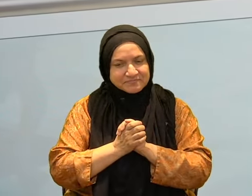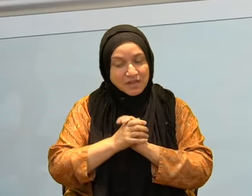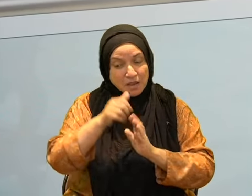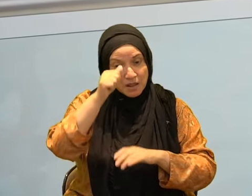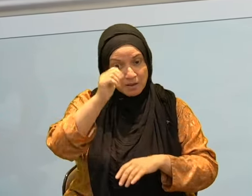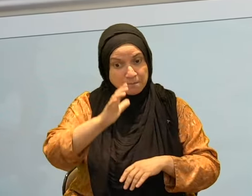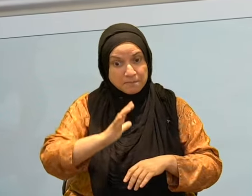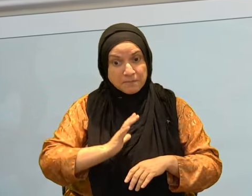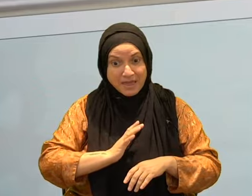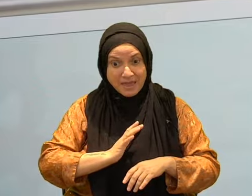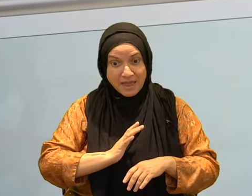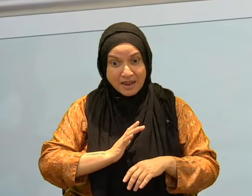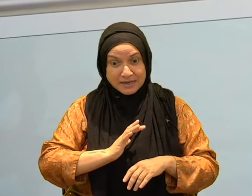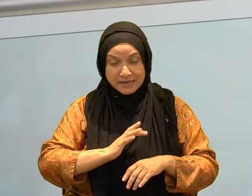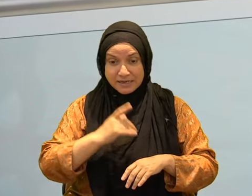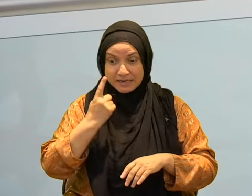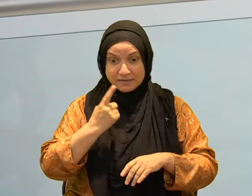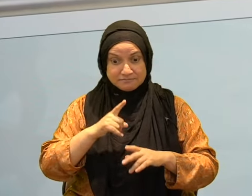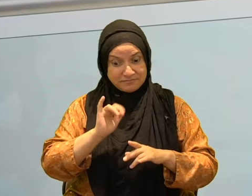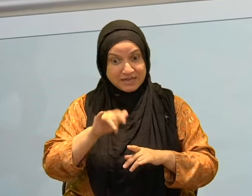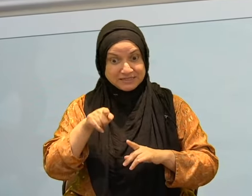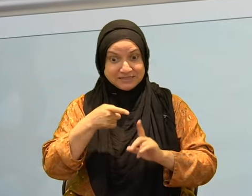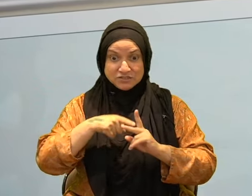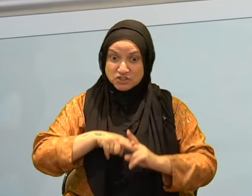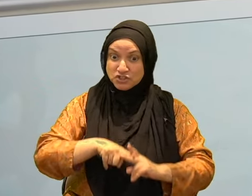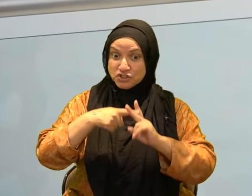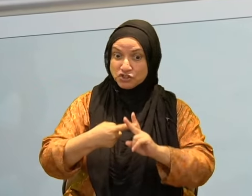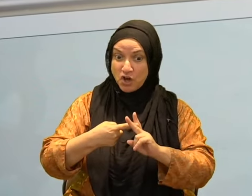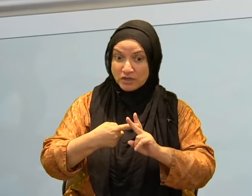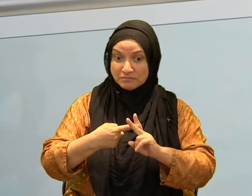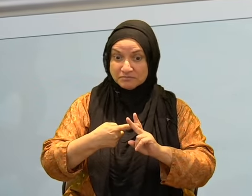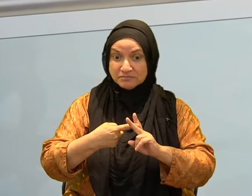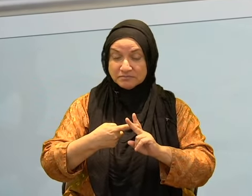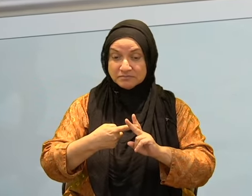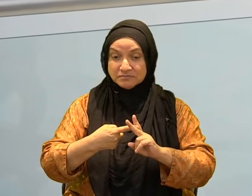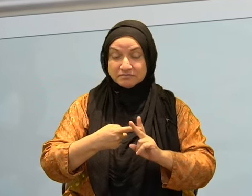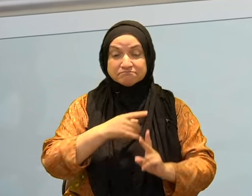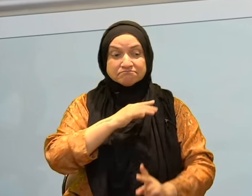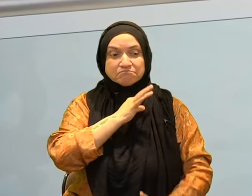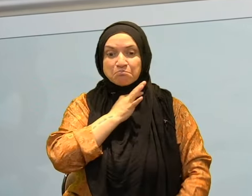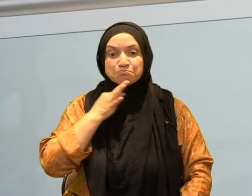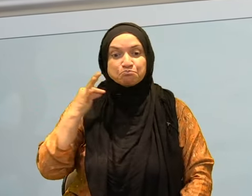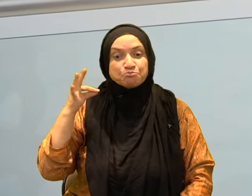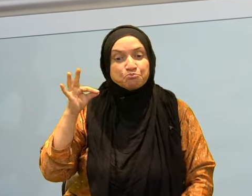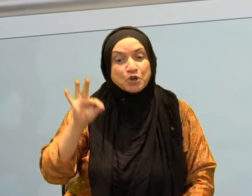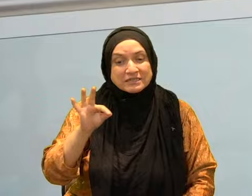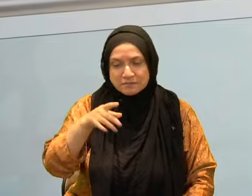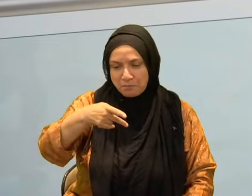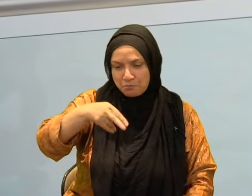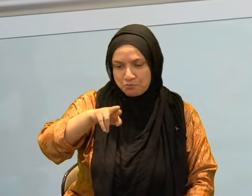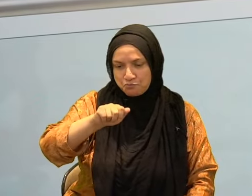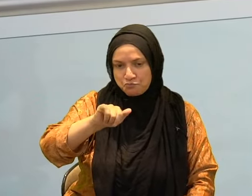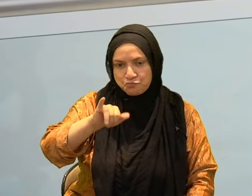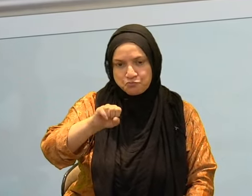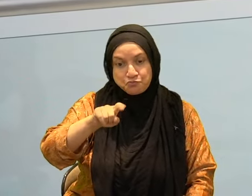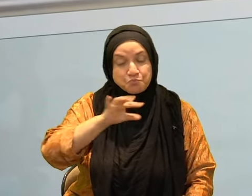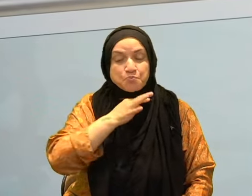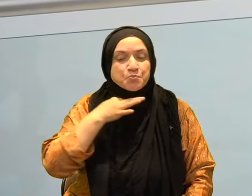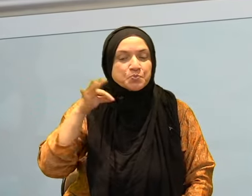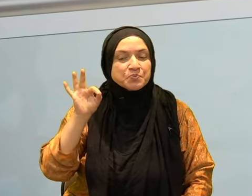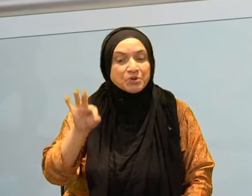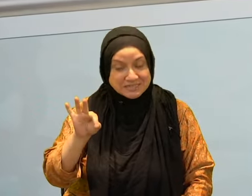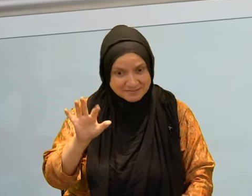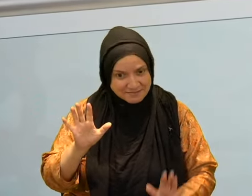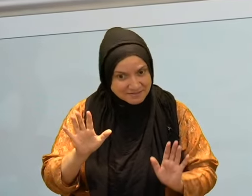monk, a worshiper of Allah subhanahu wa ta'ala, and went down this long track of committing adultery and then eventually